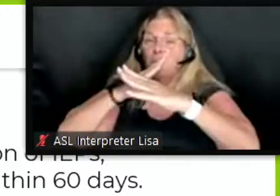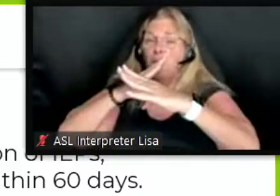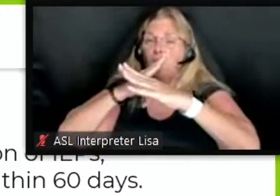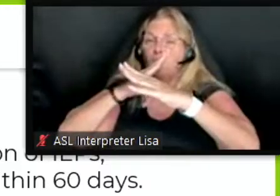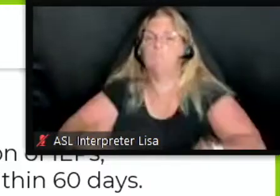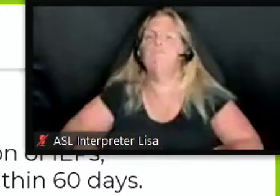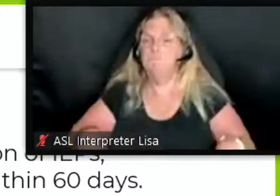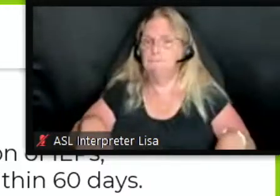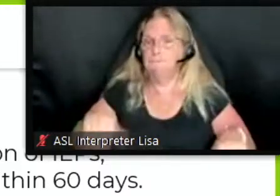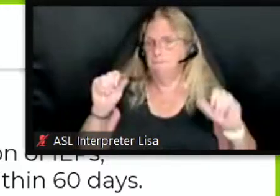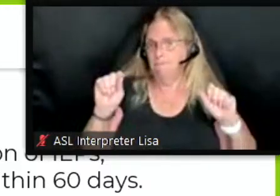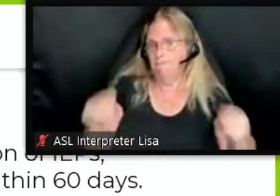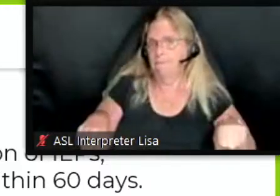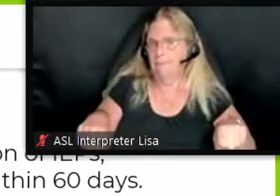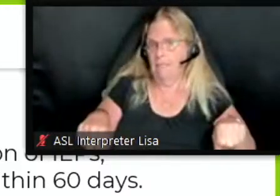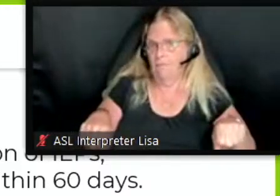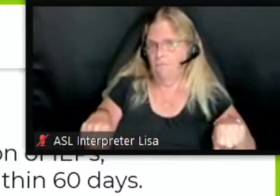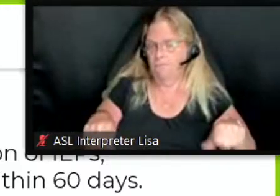amenable to the group.